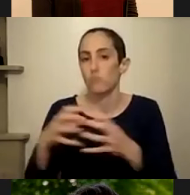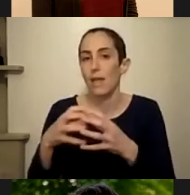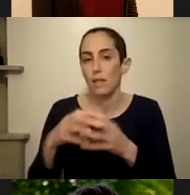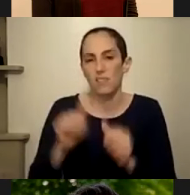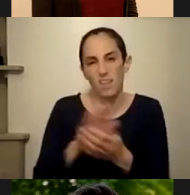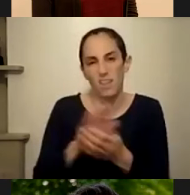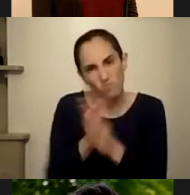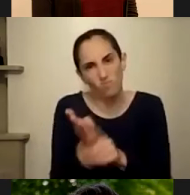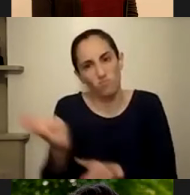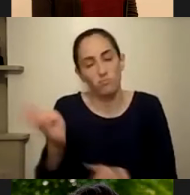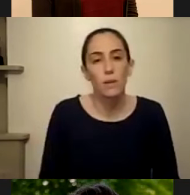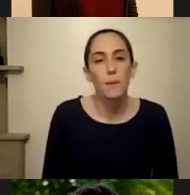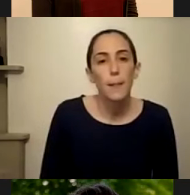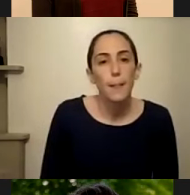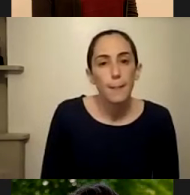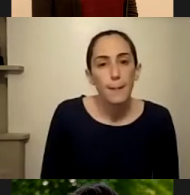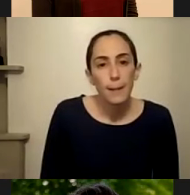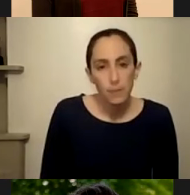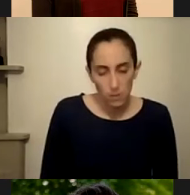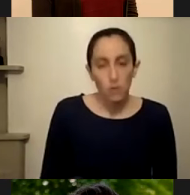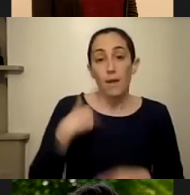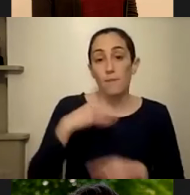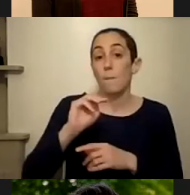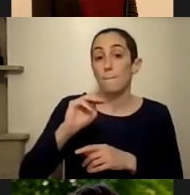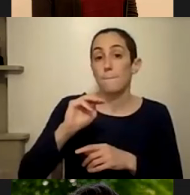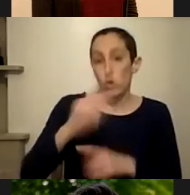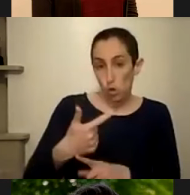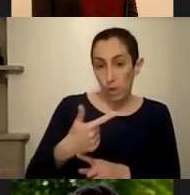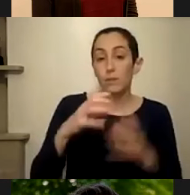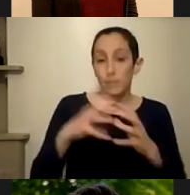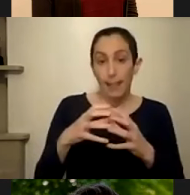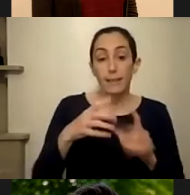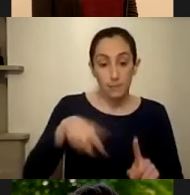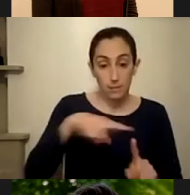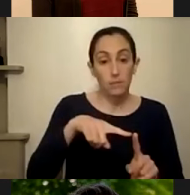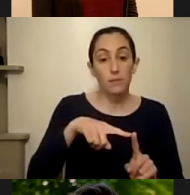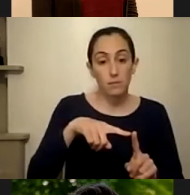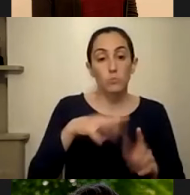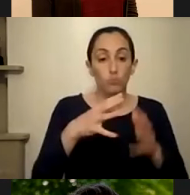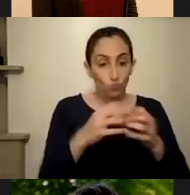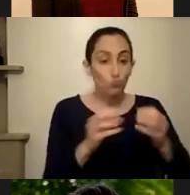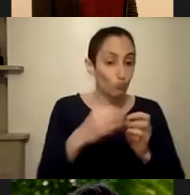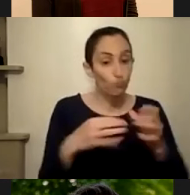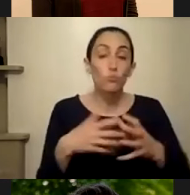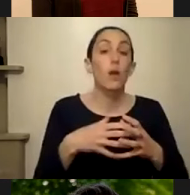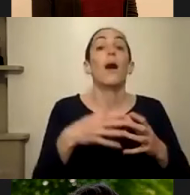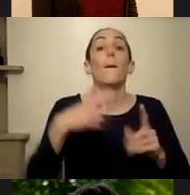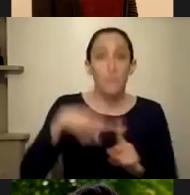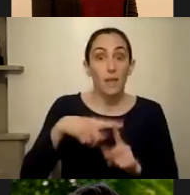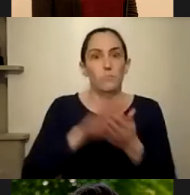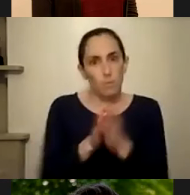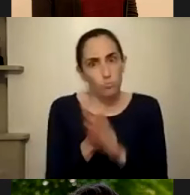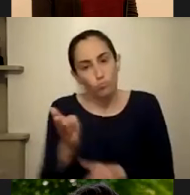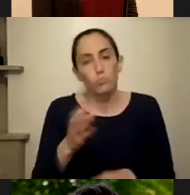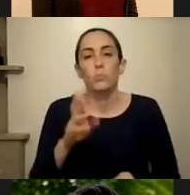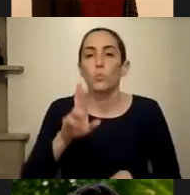glial cells. So if the mirror glial cells, they undergoing rod photoreceptor differentiation, they turn on the reporter, the